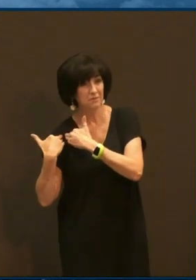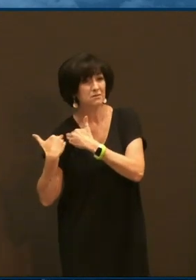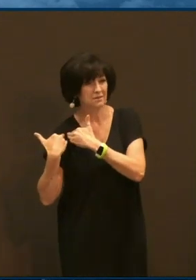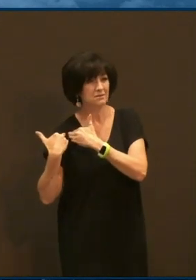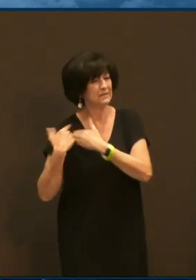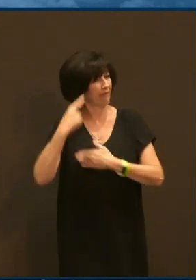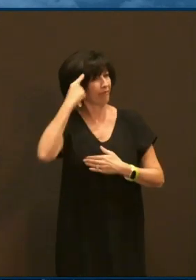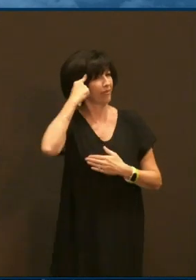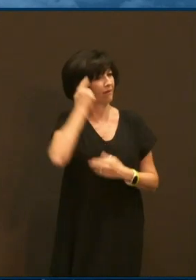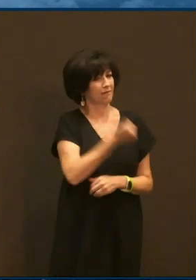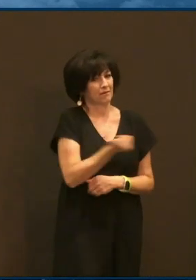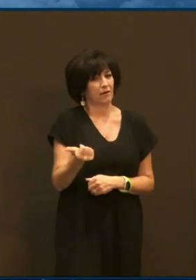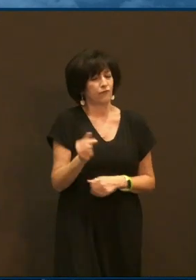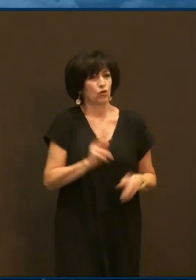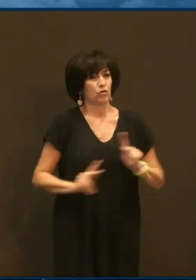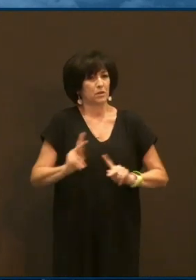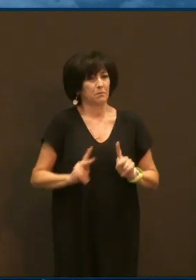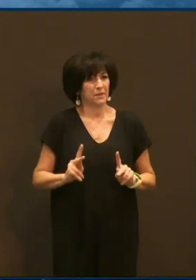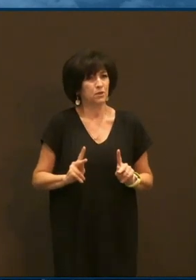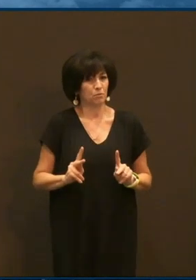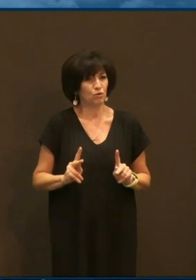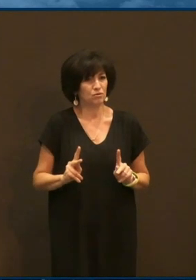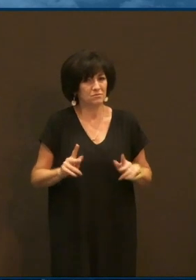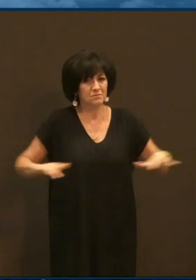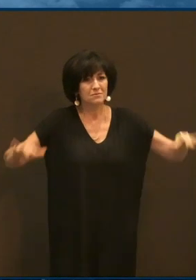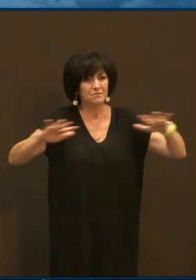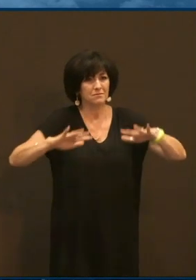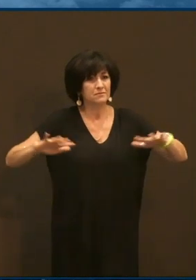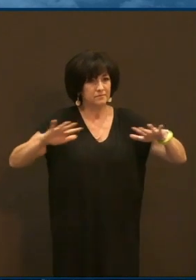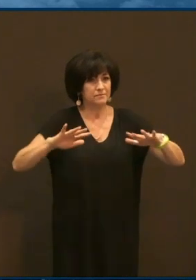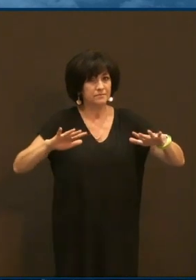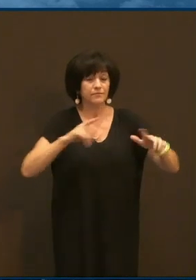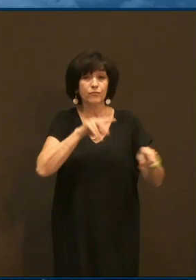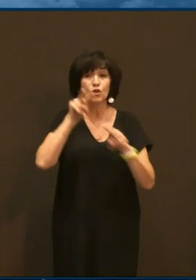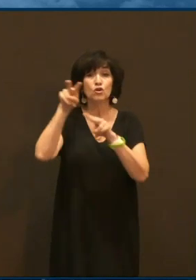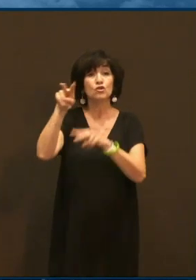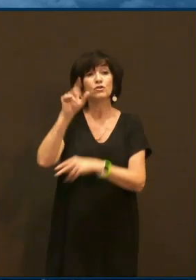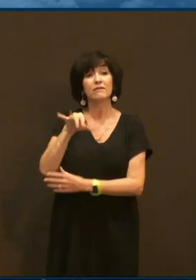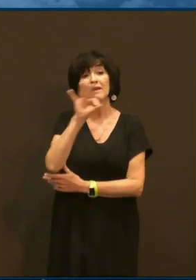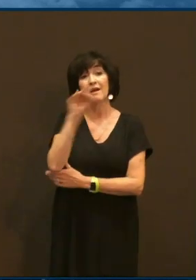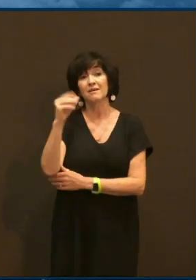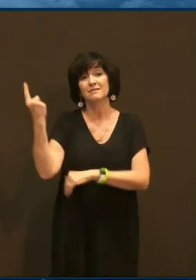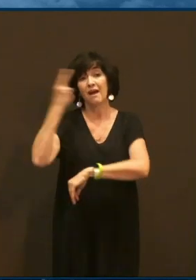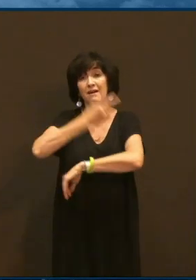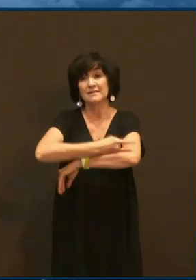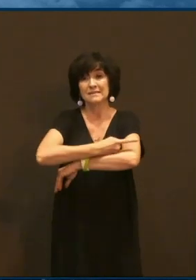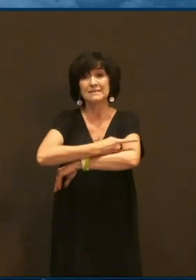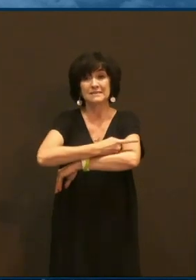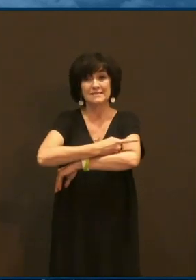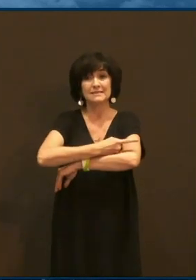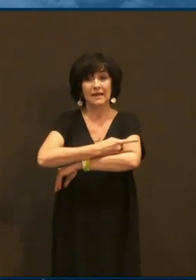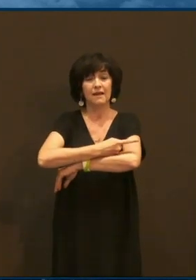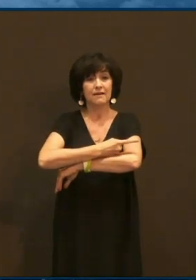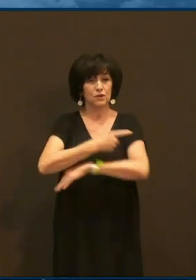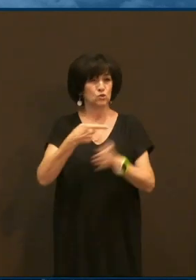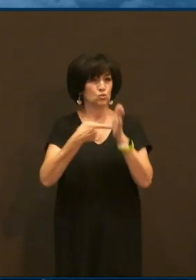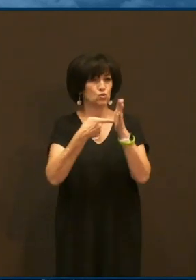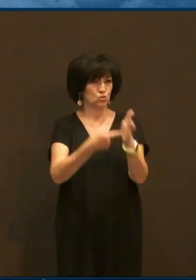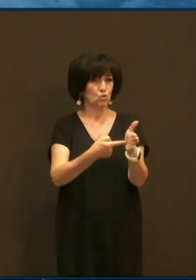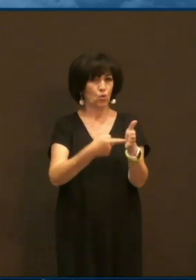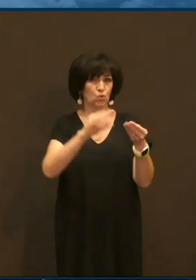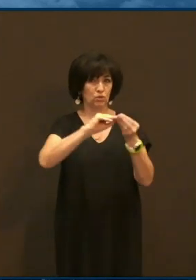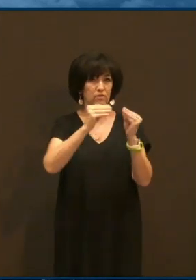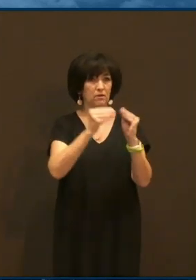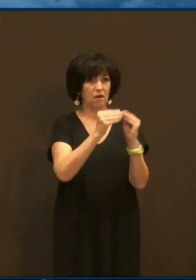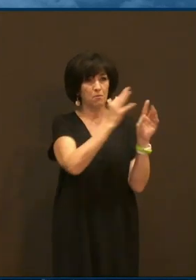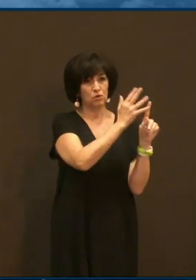acting accordingly. If you look at the 90-day view, very good picture of the